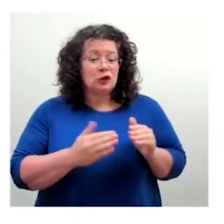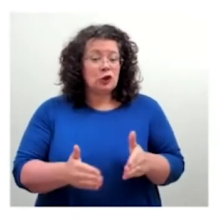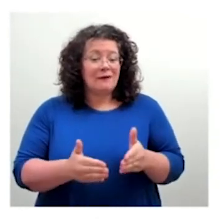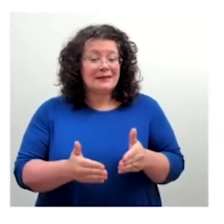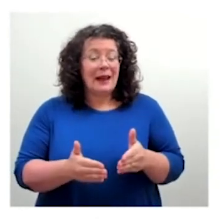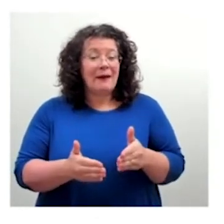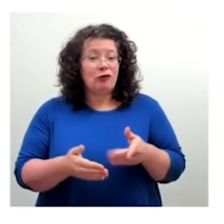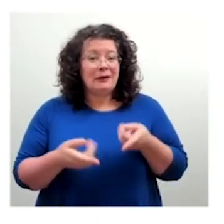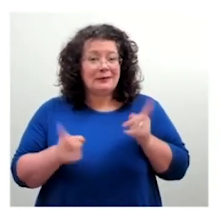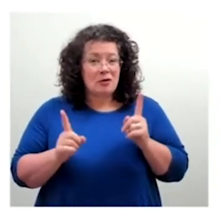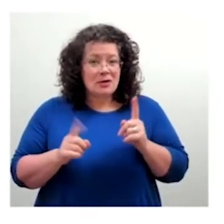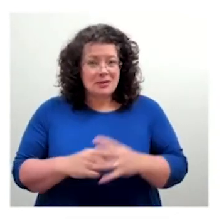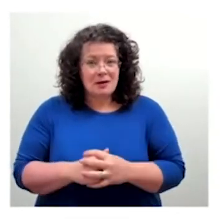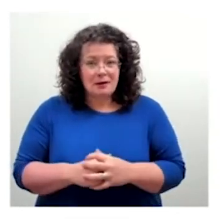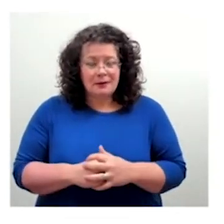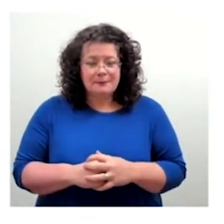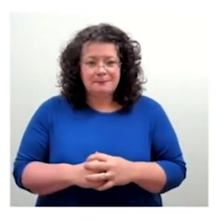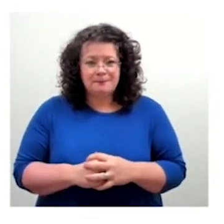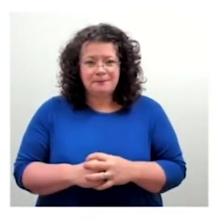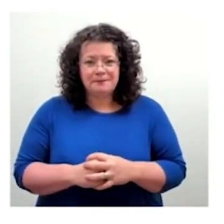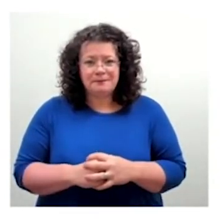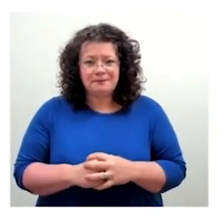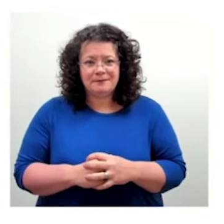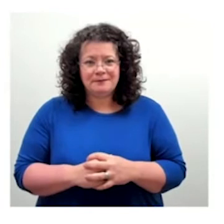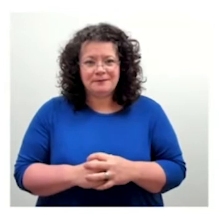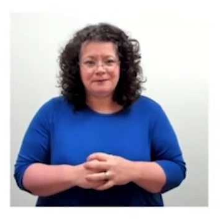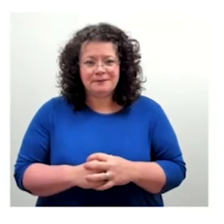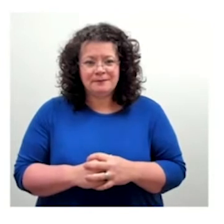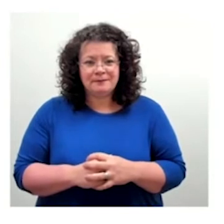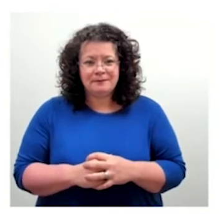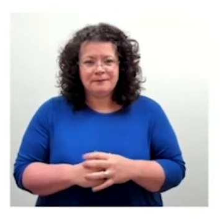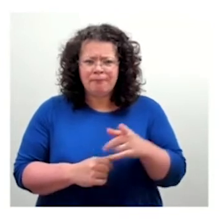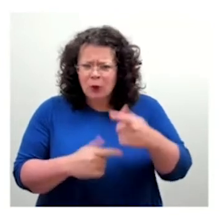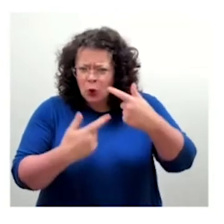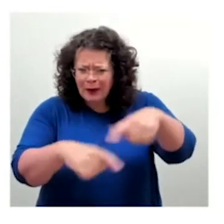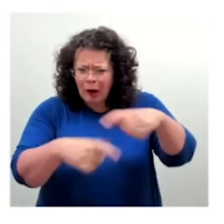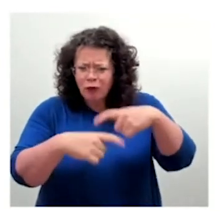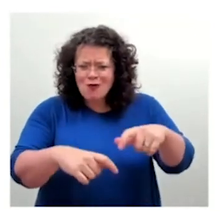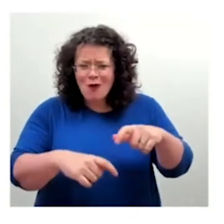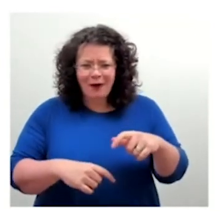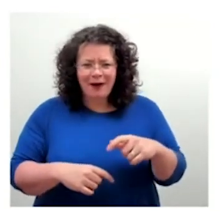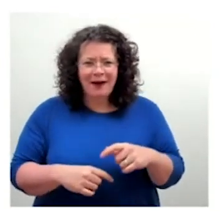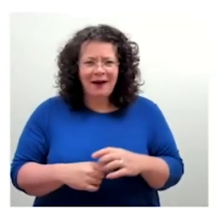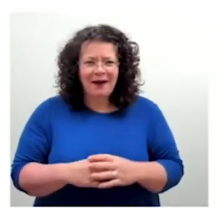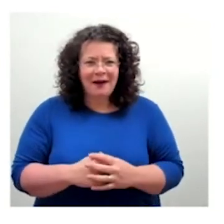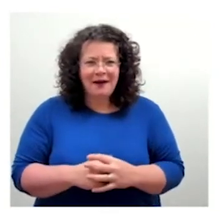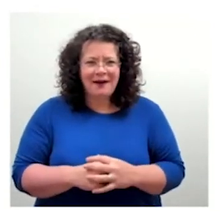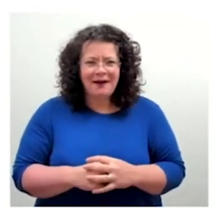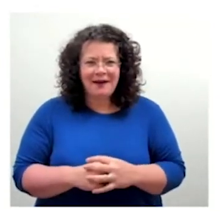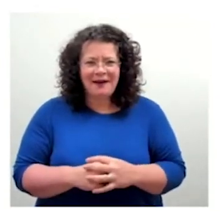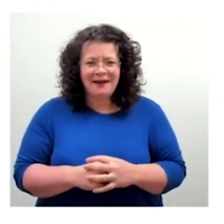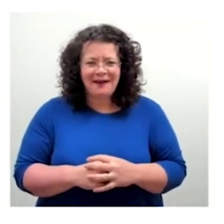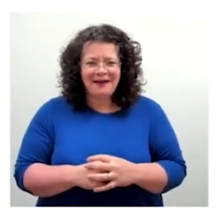You carry on. I think it's going out. I think it's this that's not working. Okie dokie. I didn't do an audio description Is it my laptop? earlier,